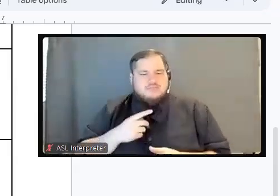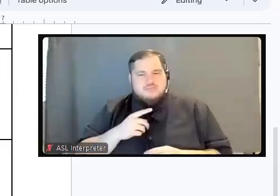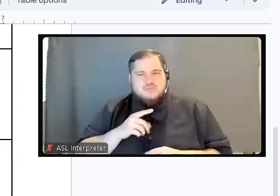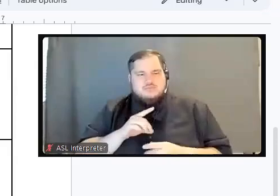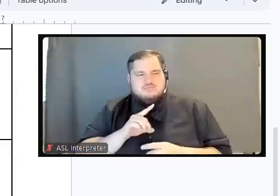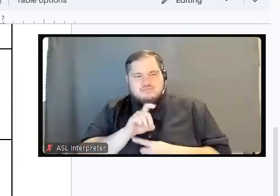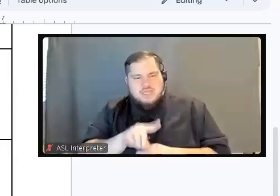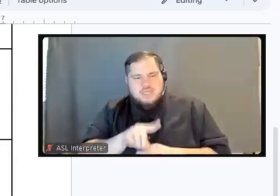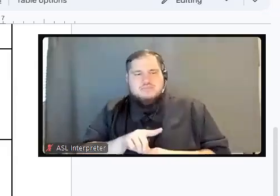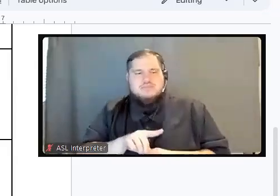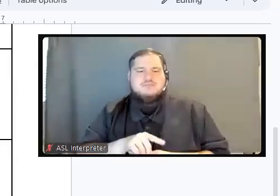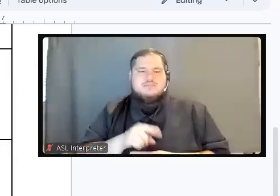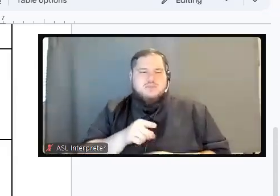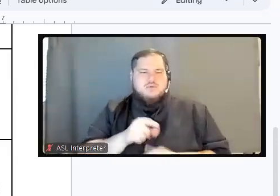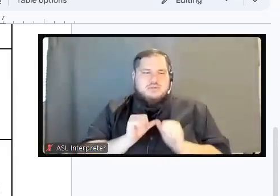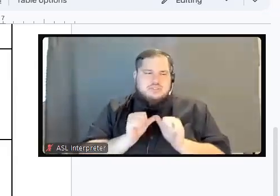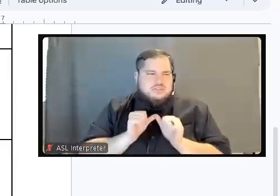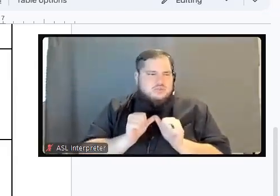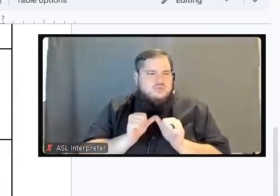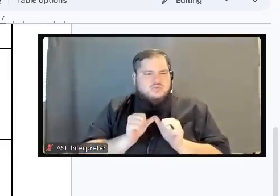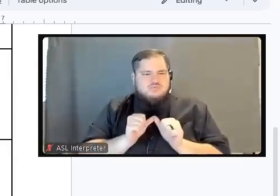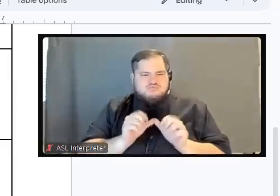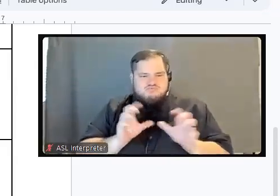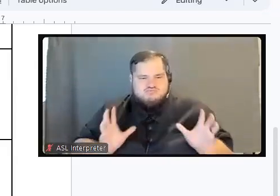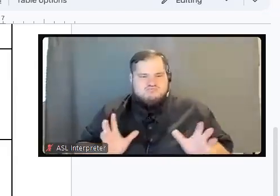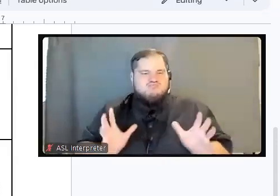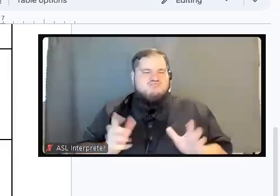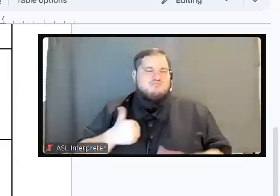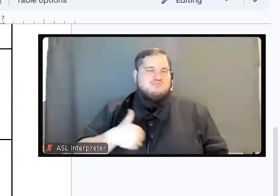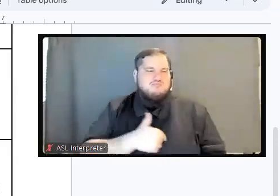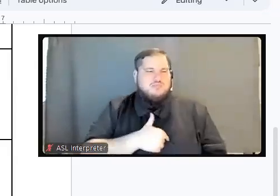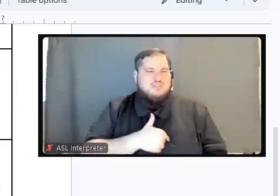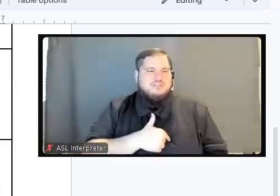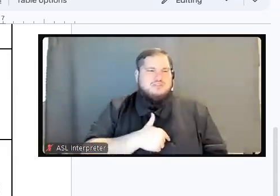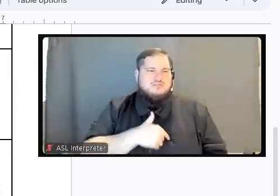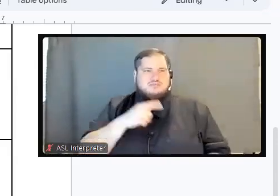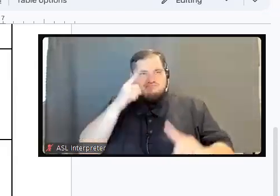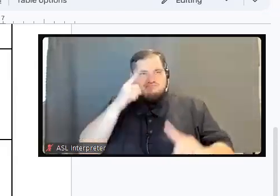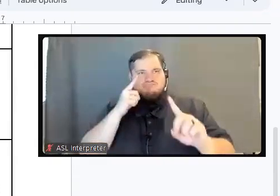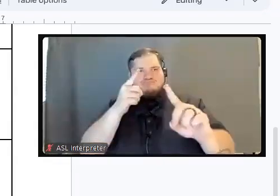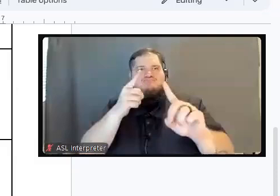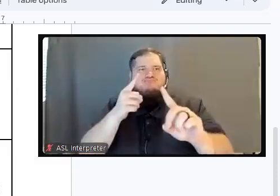here, that you come in and continue to push us to excellence for the state.